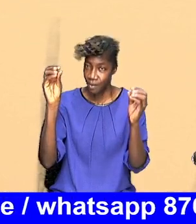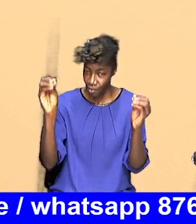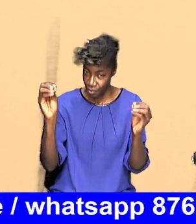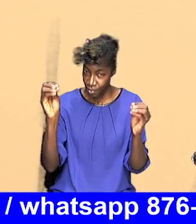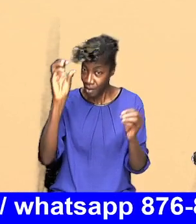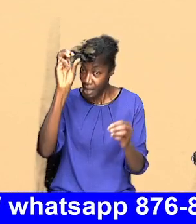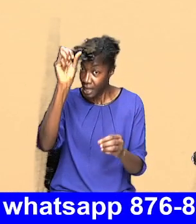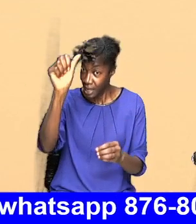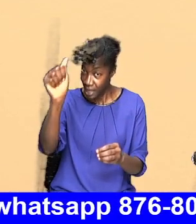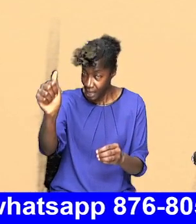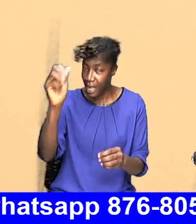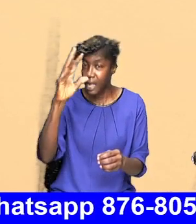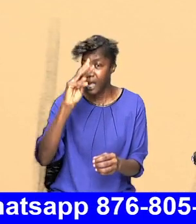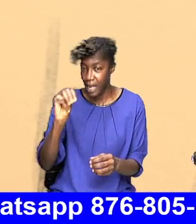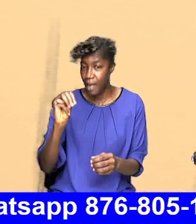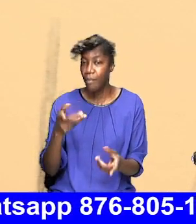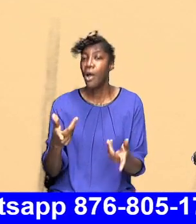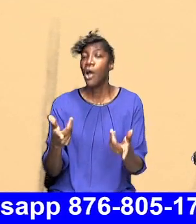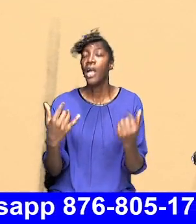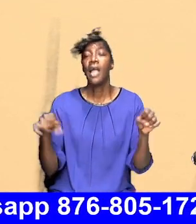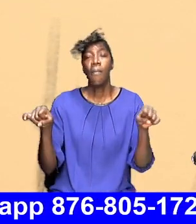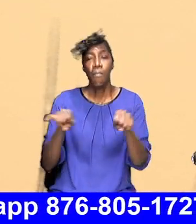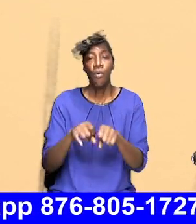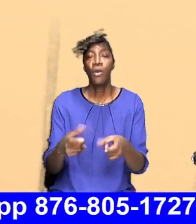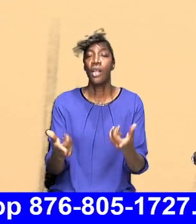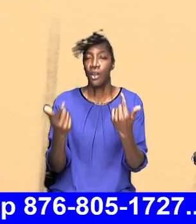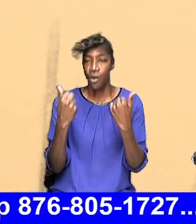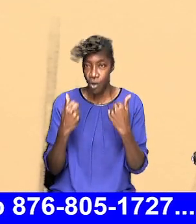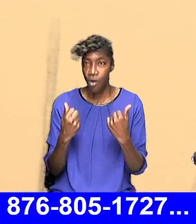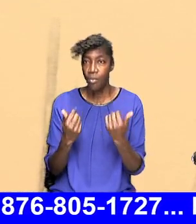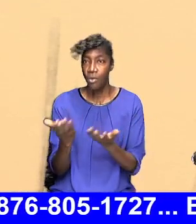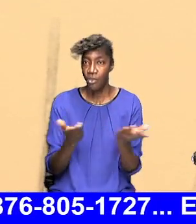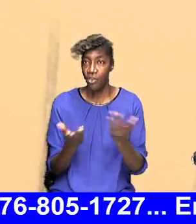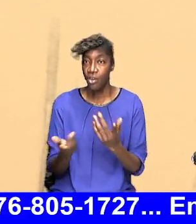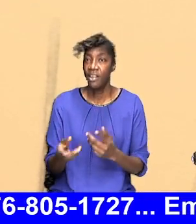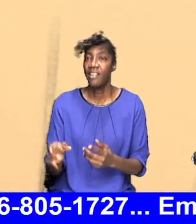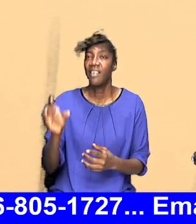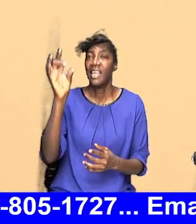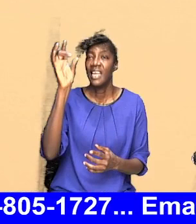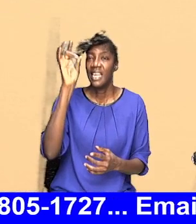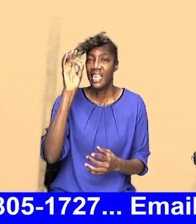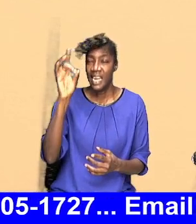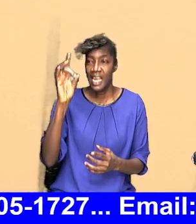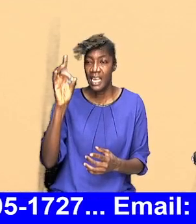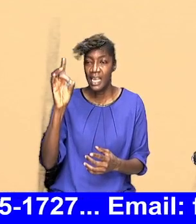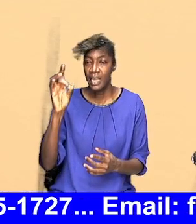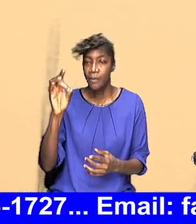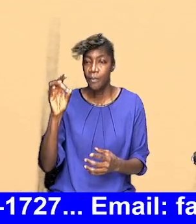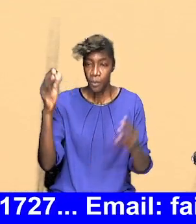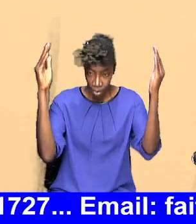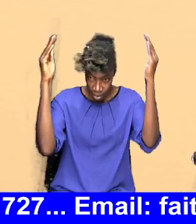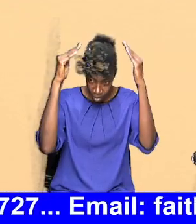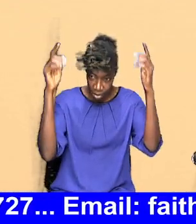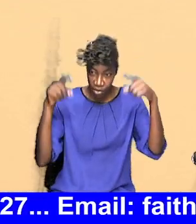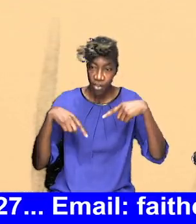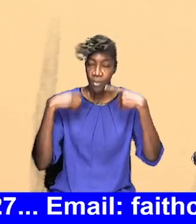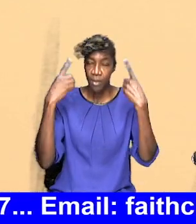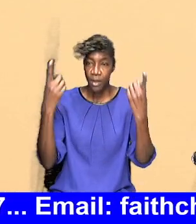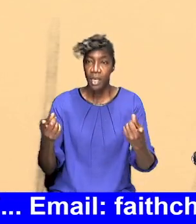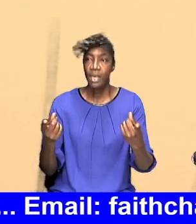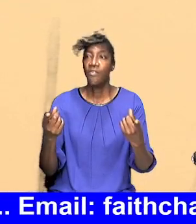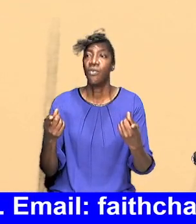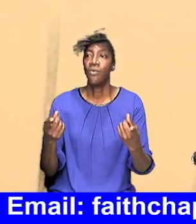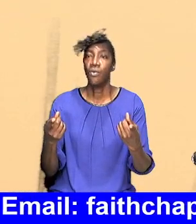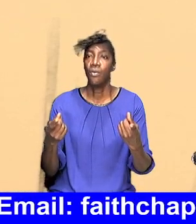we come out to service at 9. During that service, Bishop is going to give some announcement in terms of going